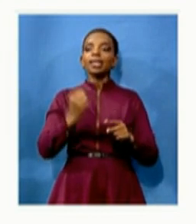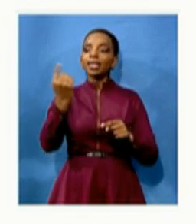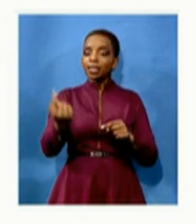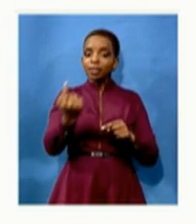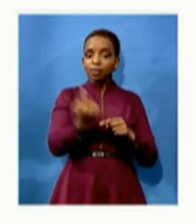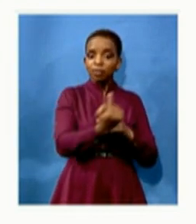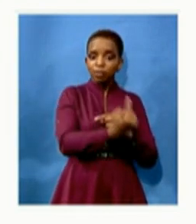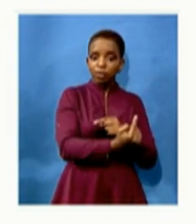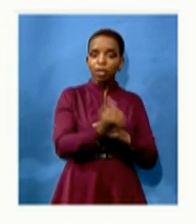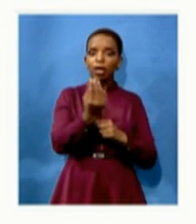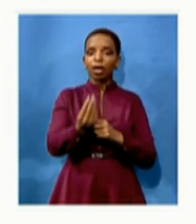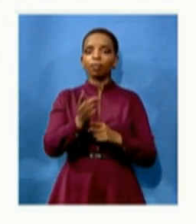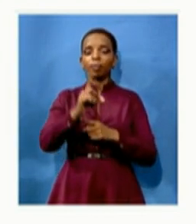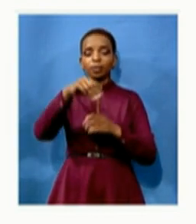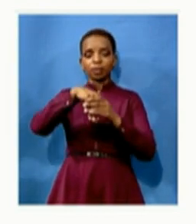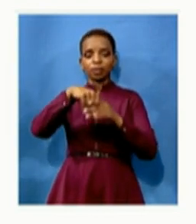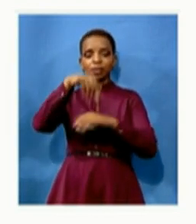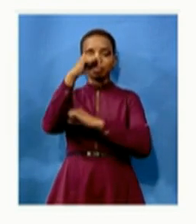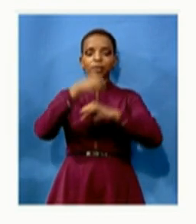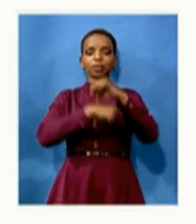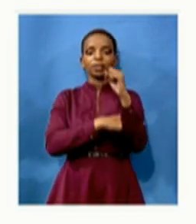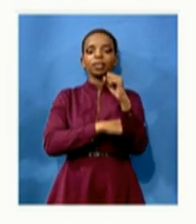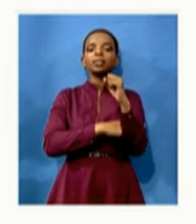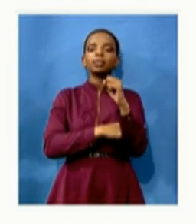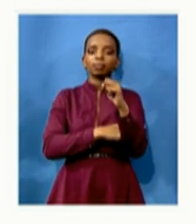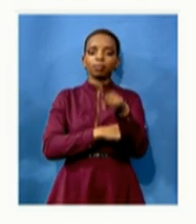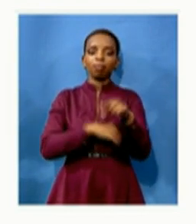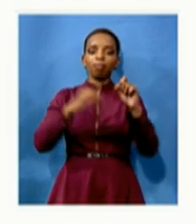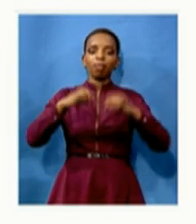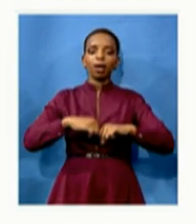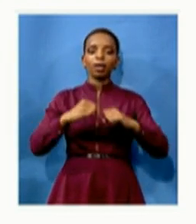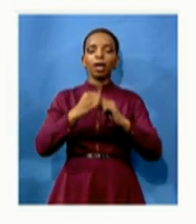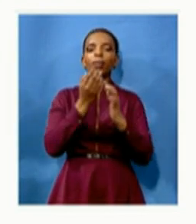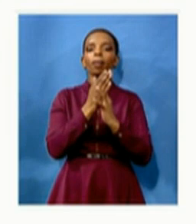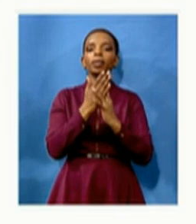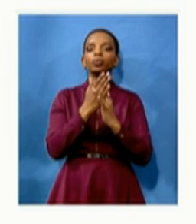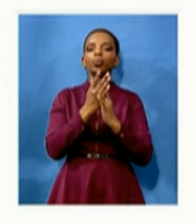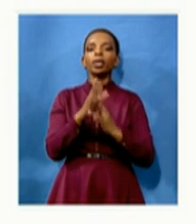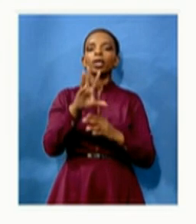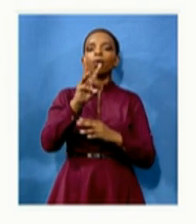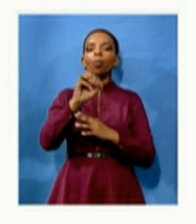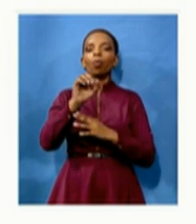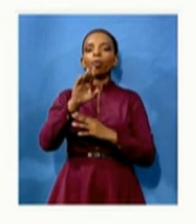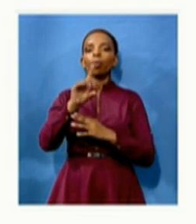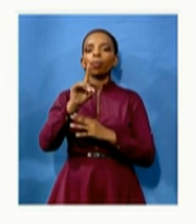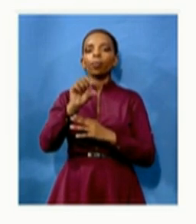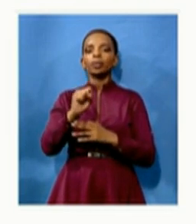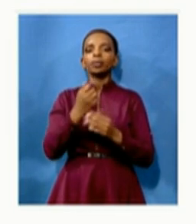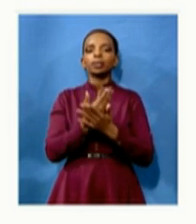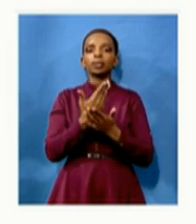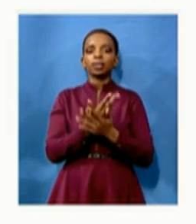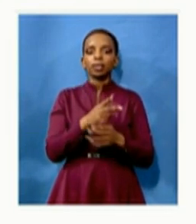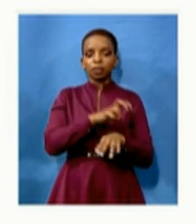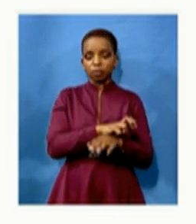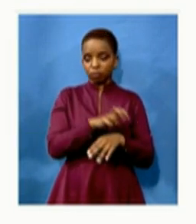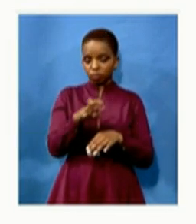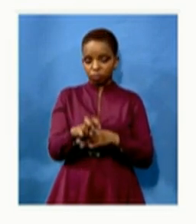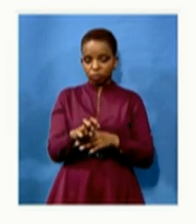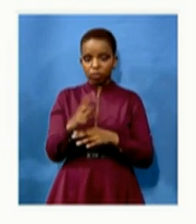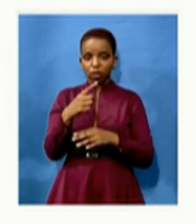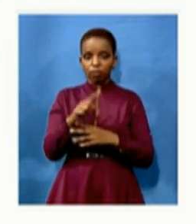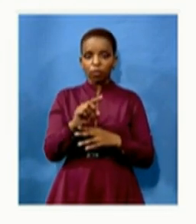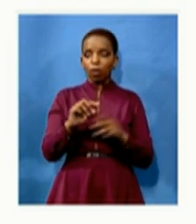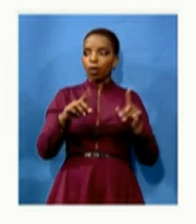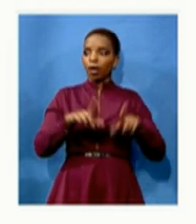between wards, again, calibrated from travel data that is available for Cape Town, which we use as our